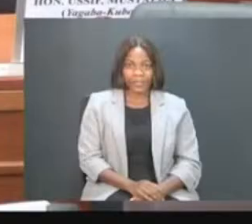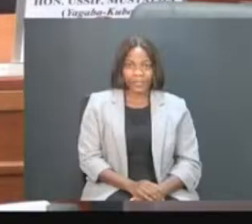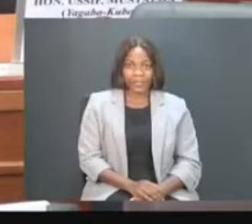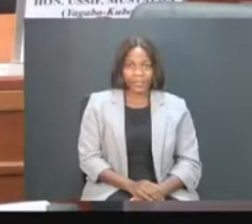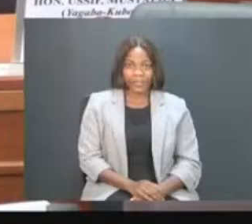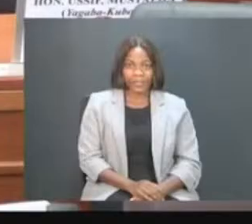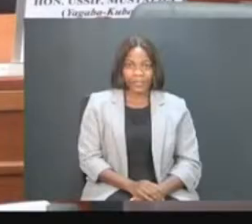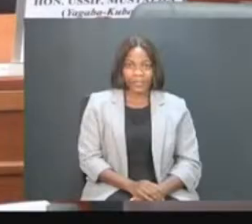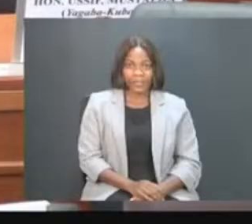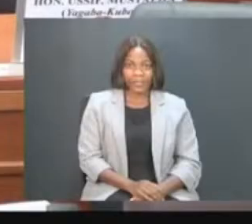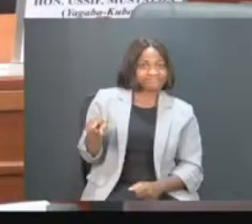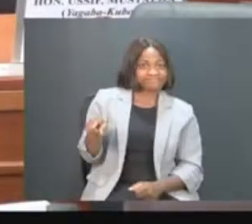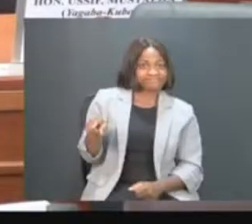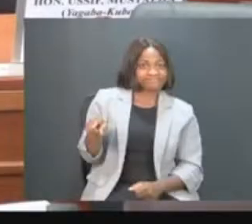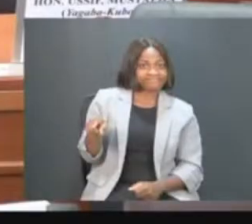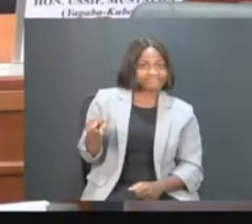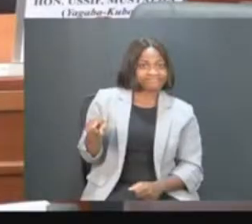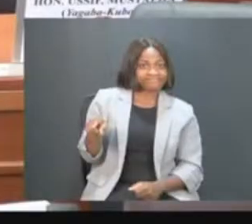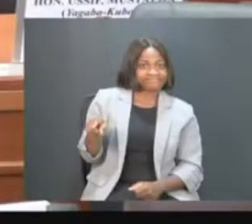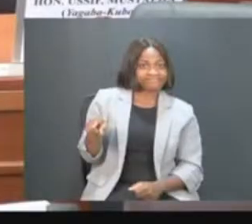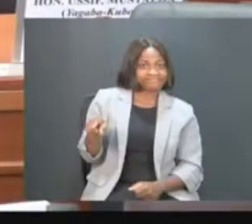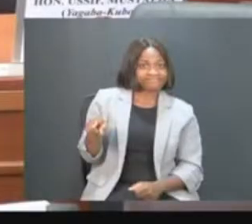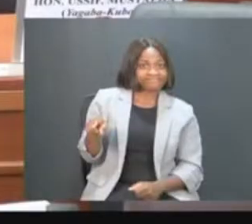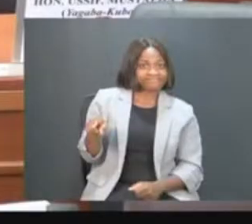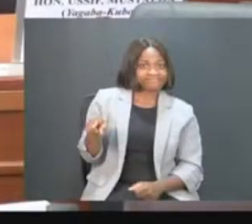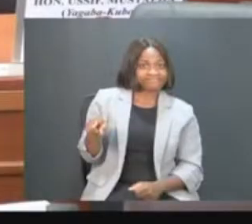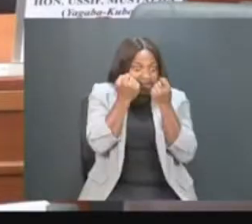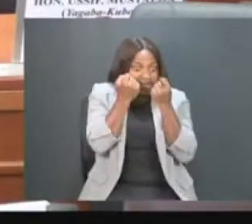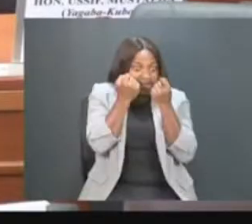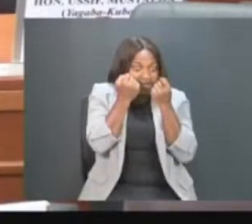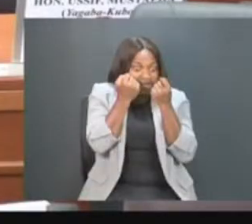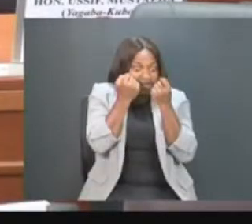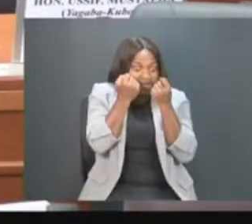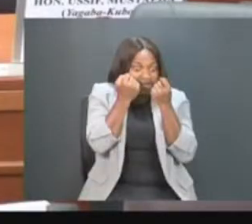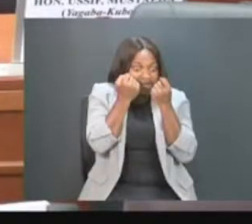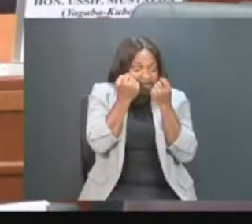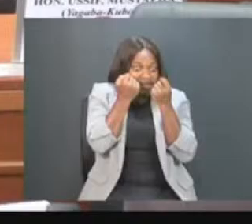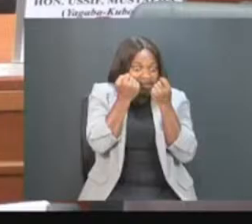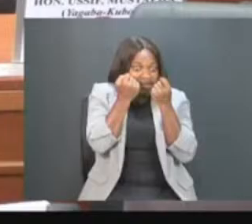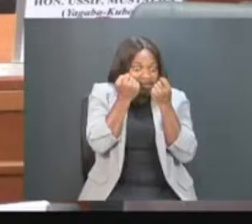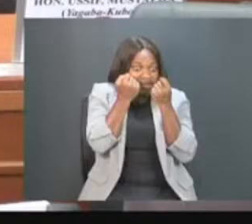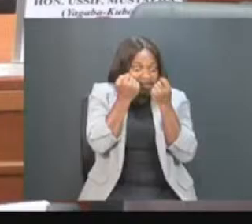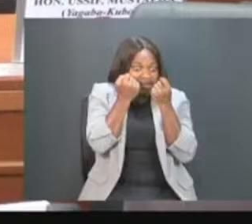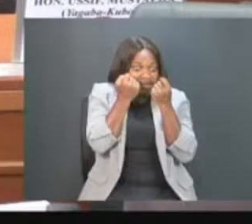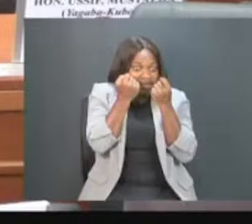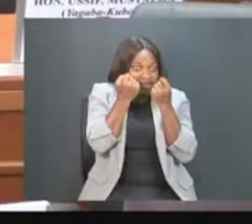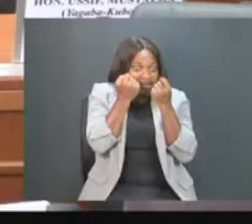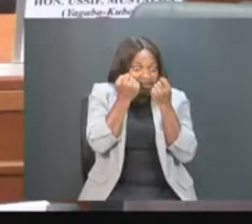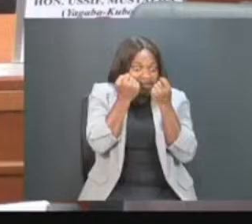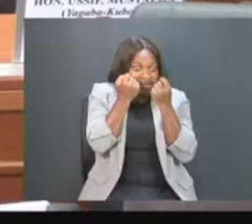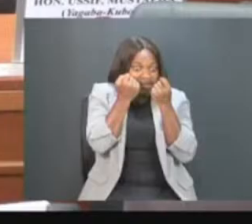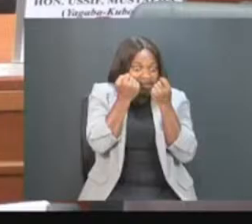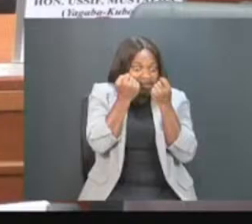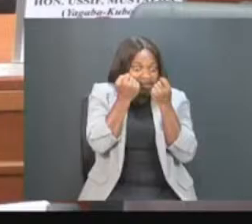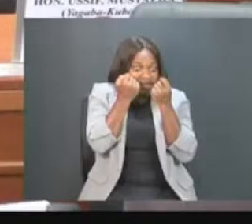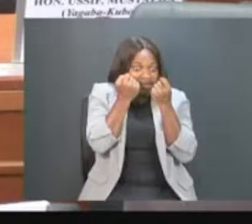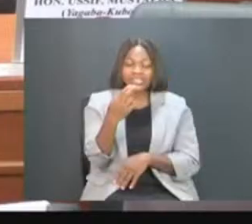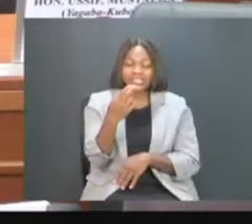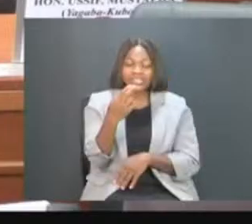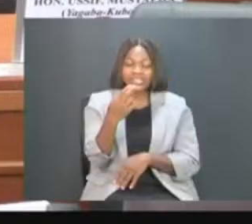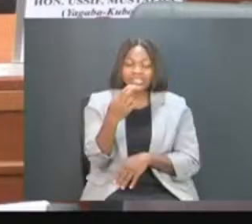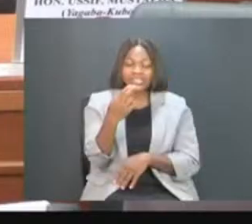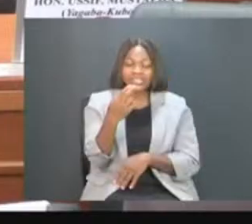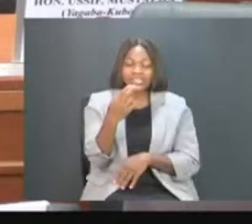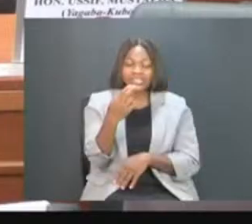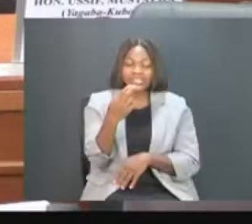side, claim that they were shocked that we were suggesting we haven't seen what they promised reflected